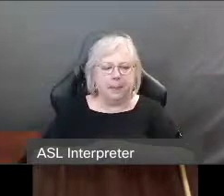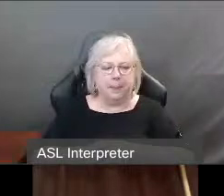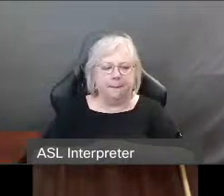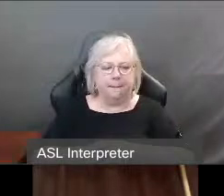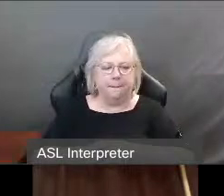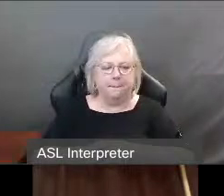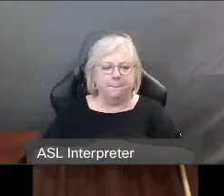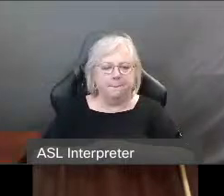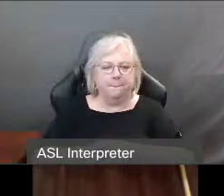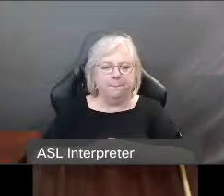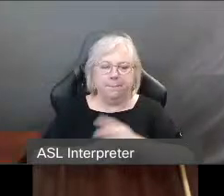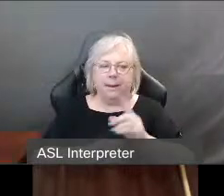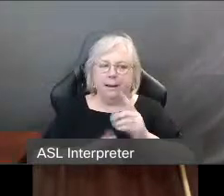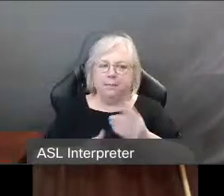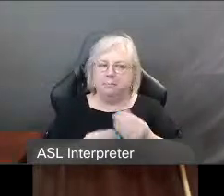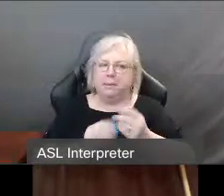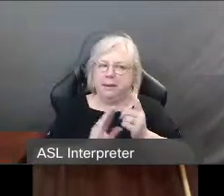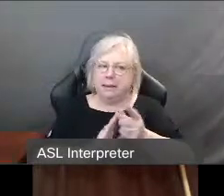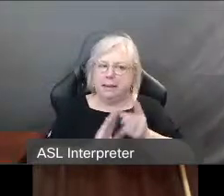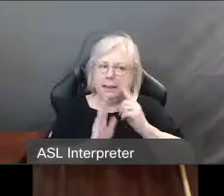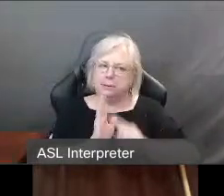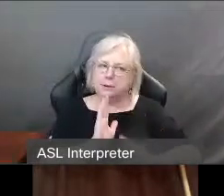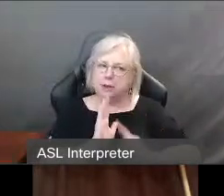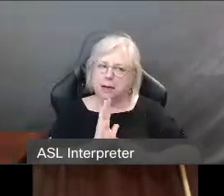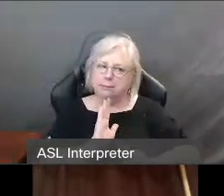Give me a second.